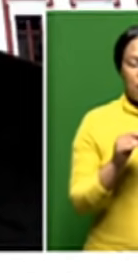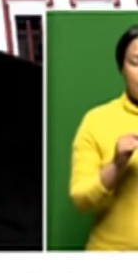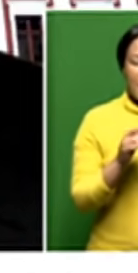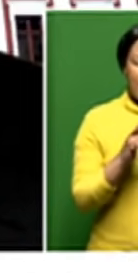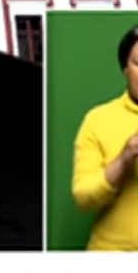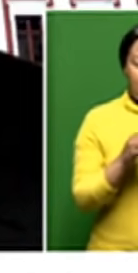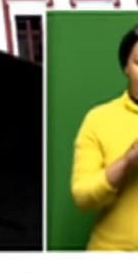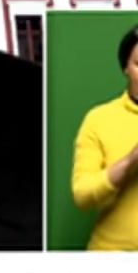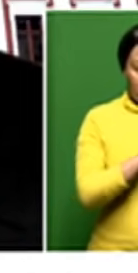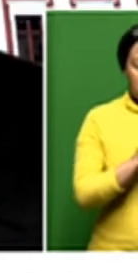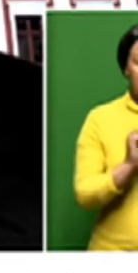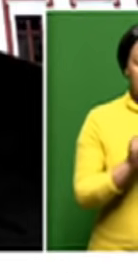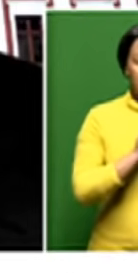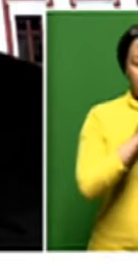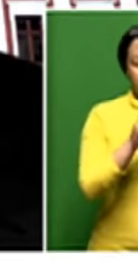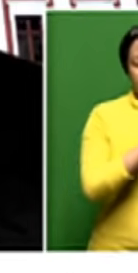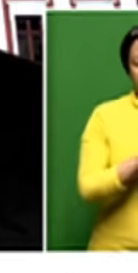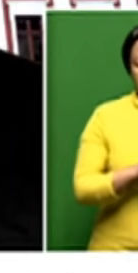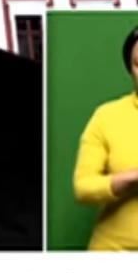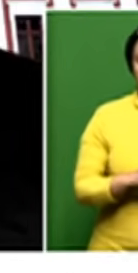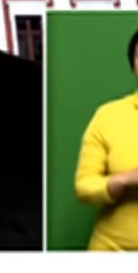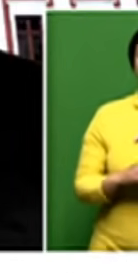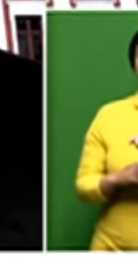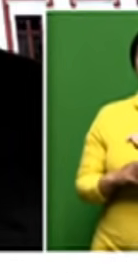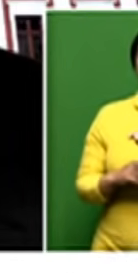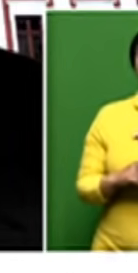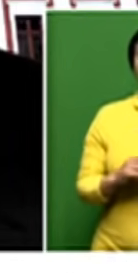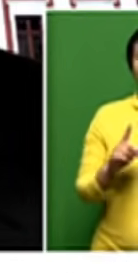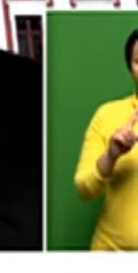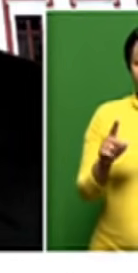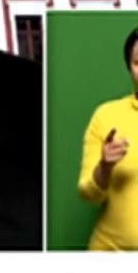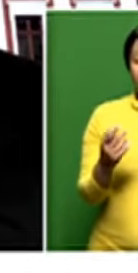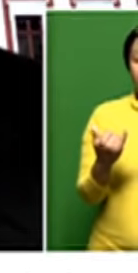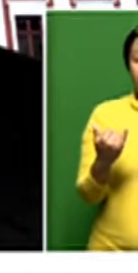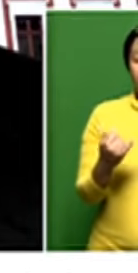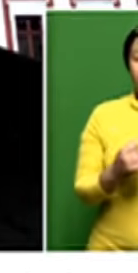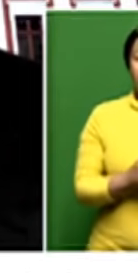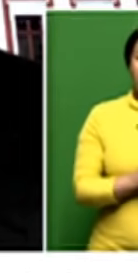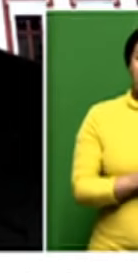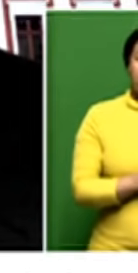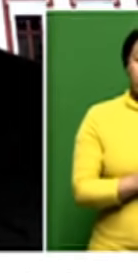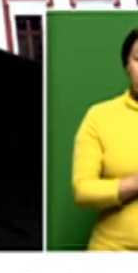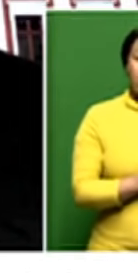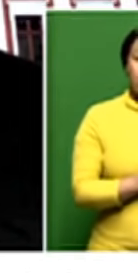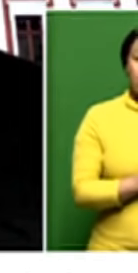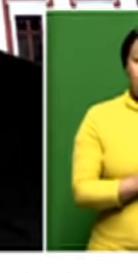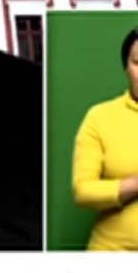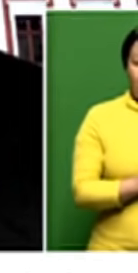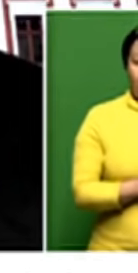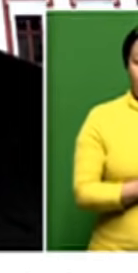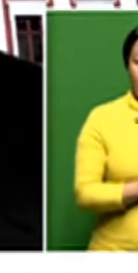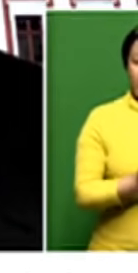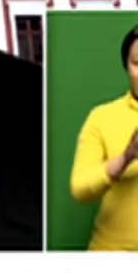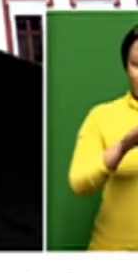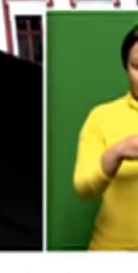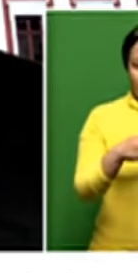of the question. Sure, let me repeat it for you. You know, from where we've looked at something like the Zondo Commission, from, you know,